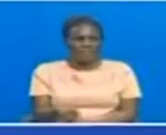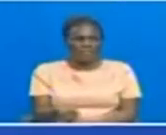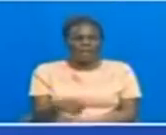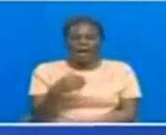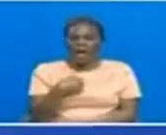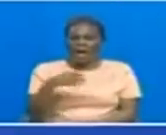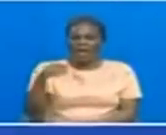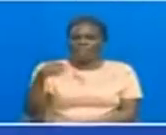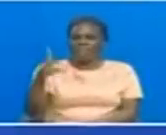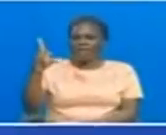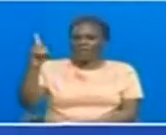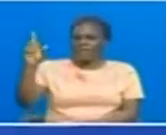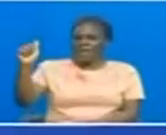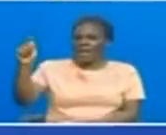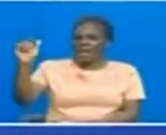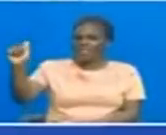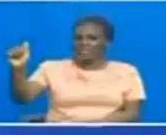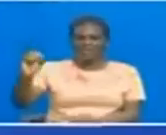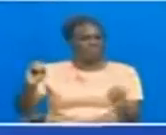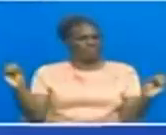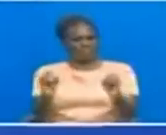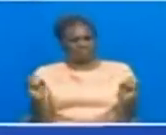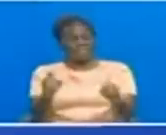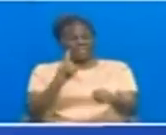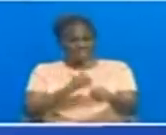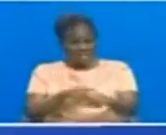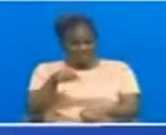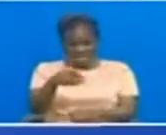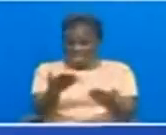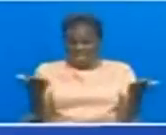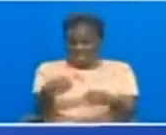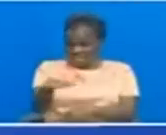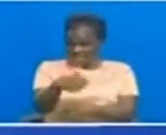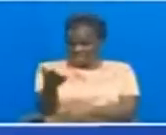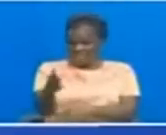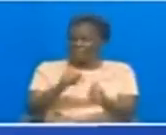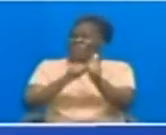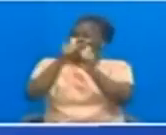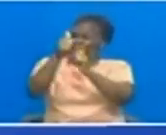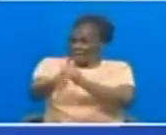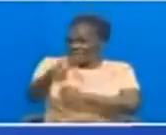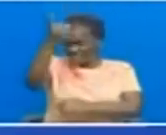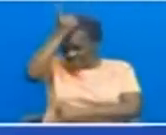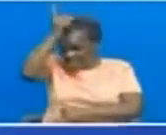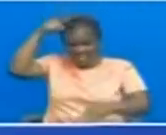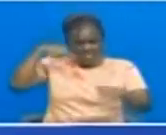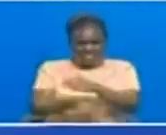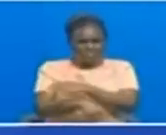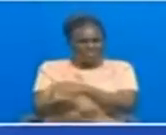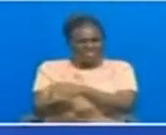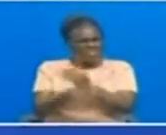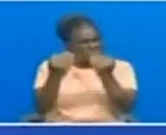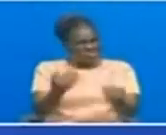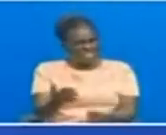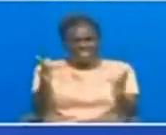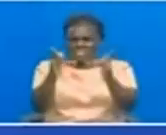bundles uh-huh. on your phone to be able to vote. So when your area probably is very far away from the boosters, internet boosters, you don't okay. really need that.